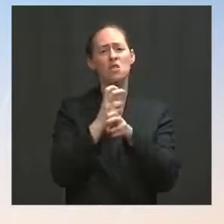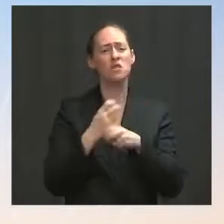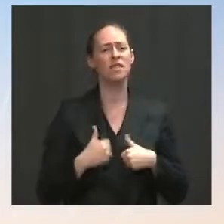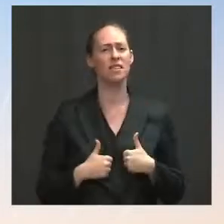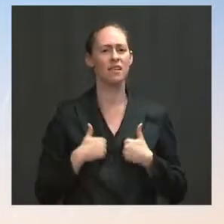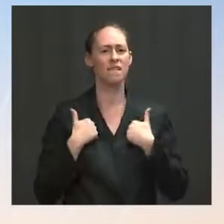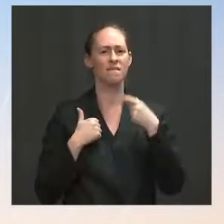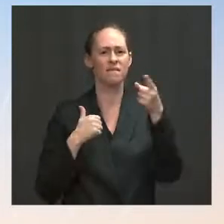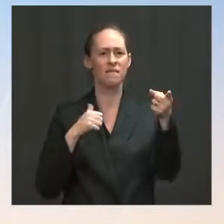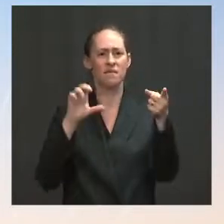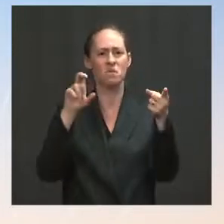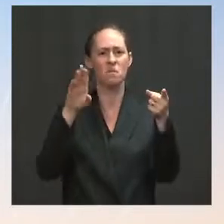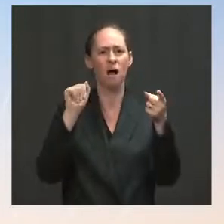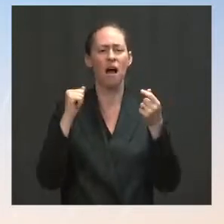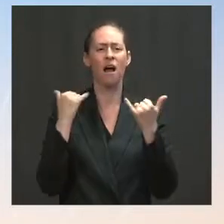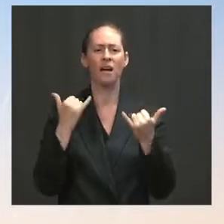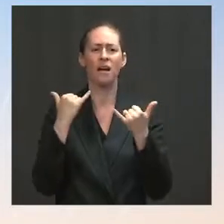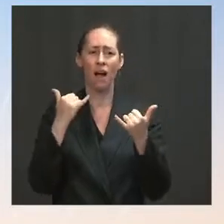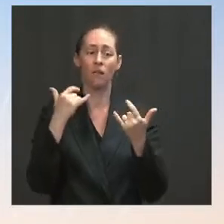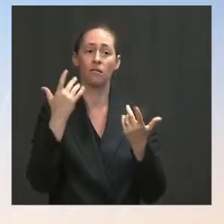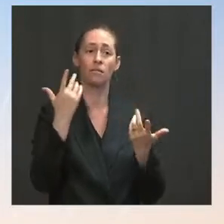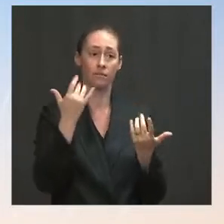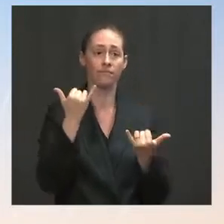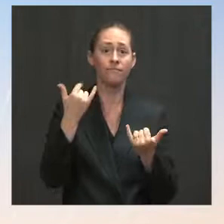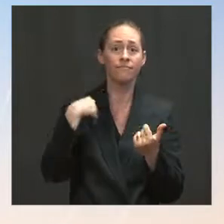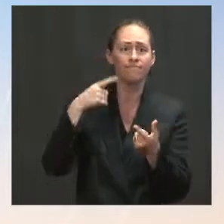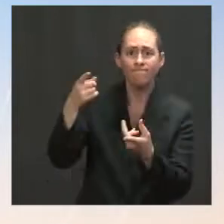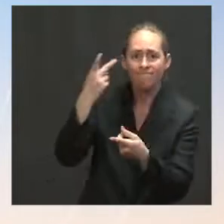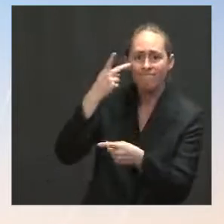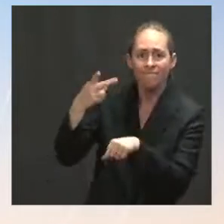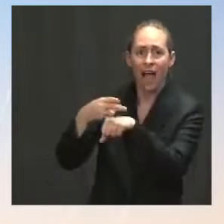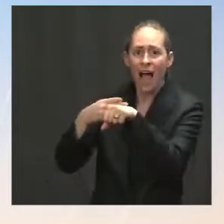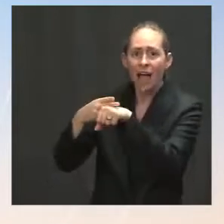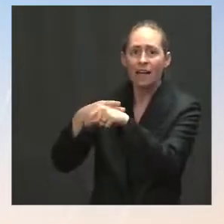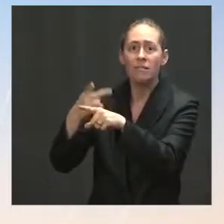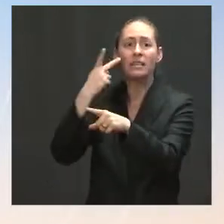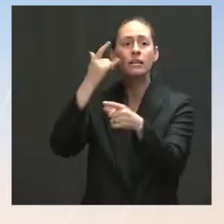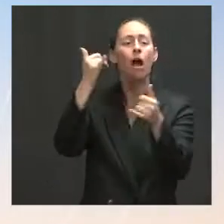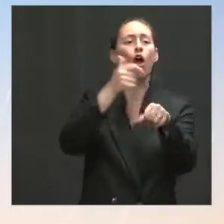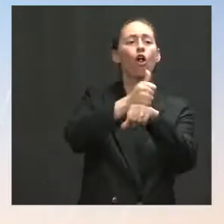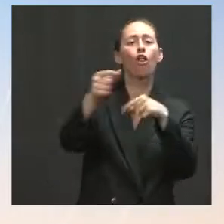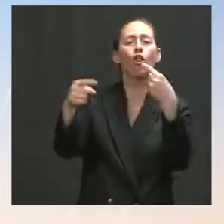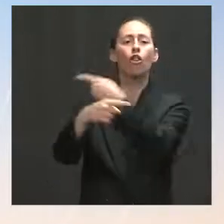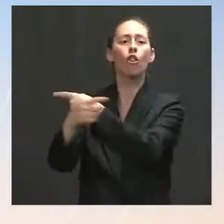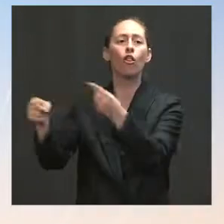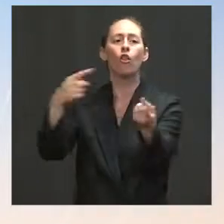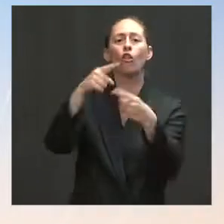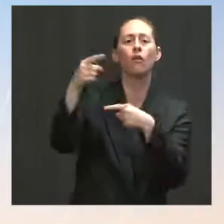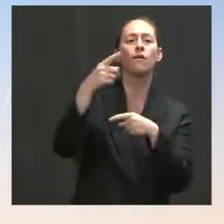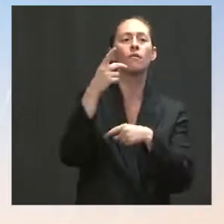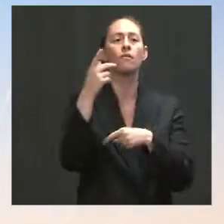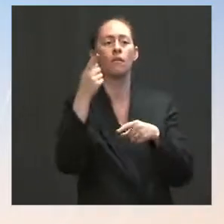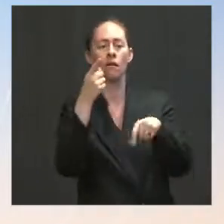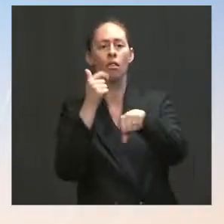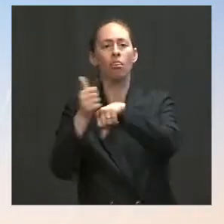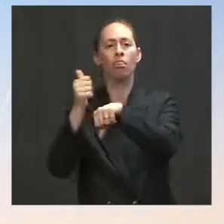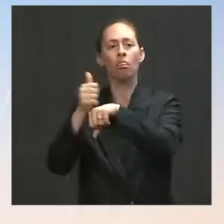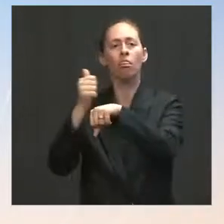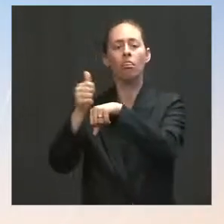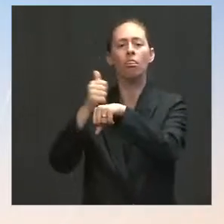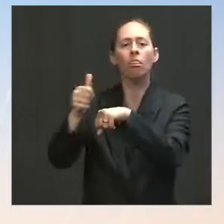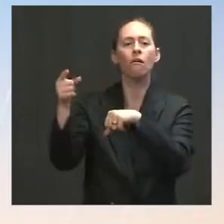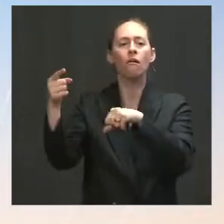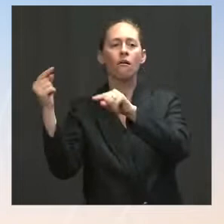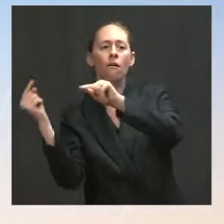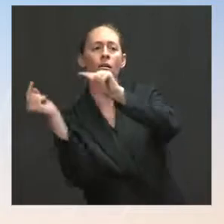I'm saying that because I think there have been a range of accusations out there, as you well know, Jeff. In terms of our assessment of